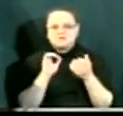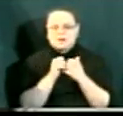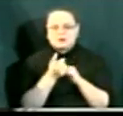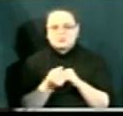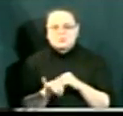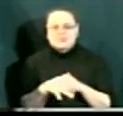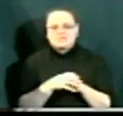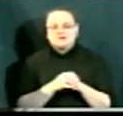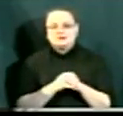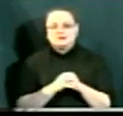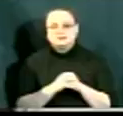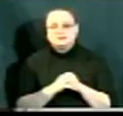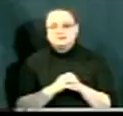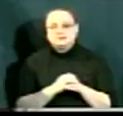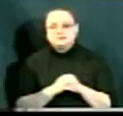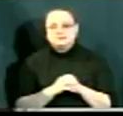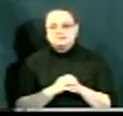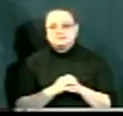So